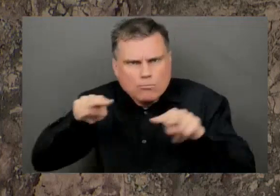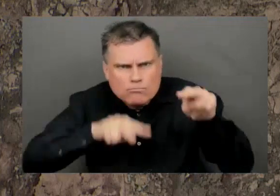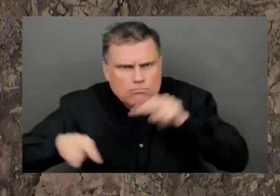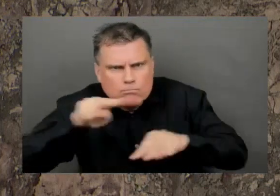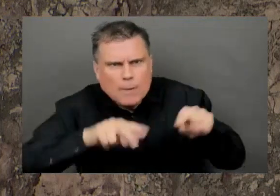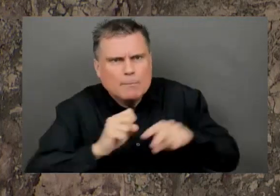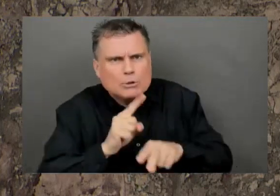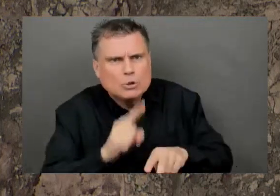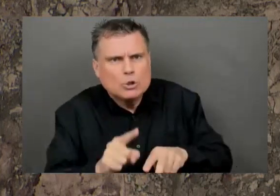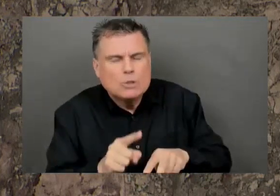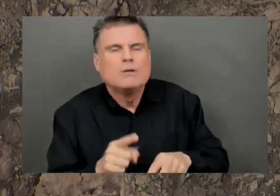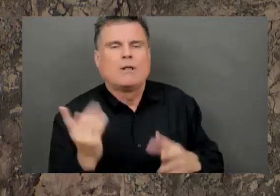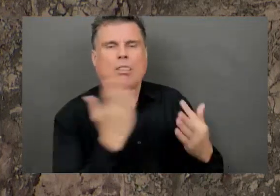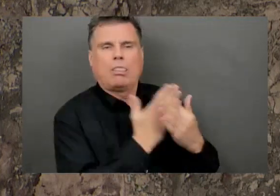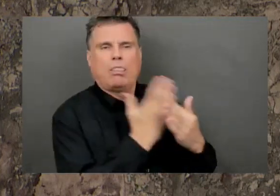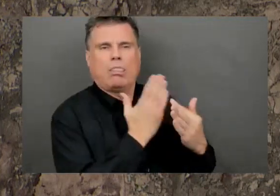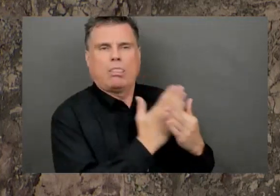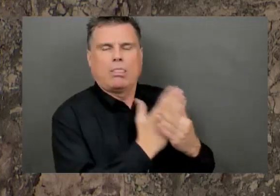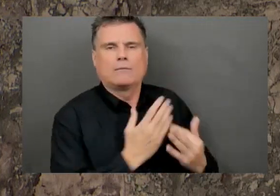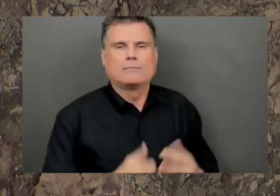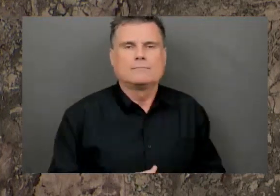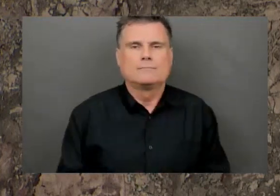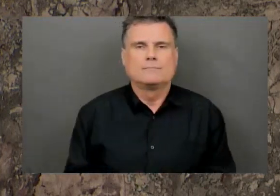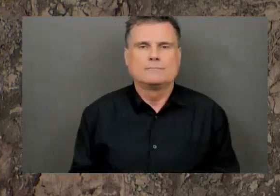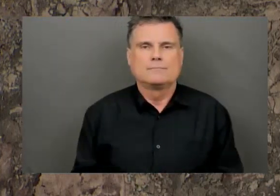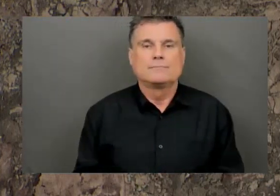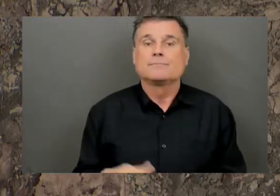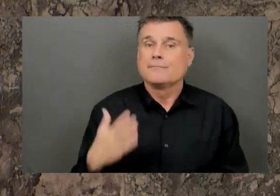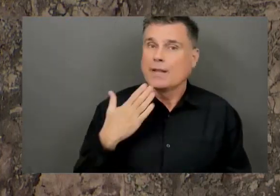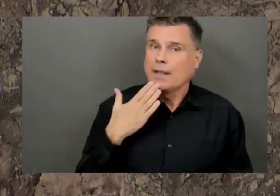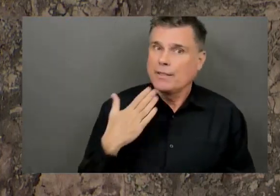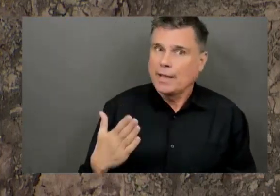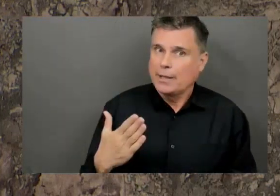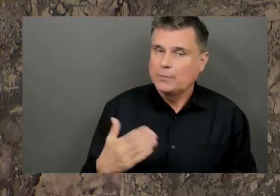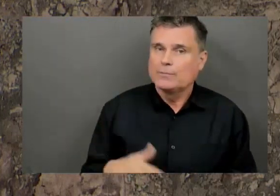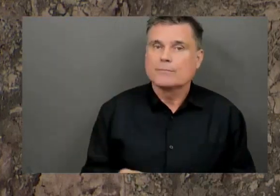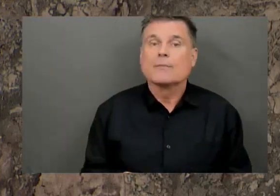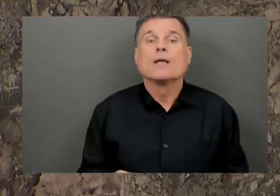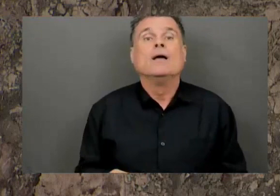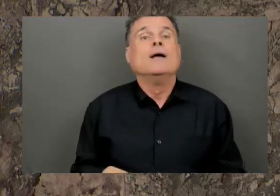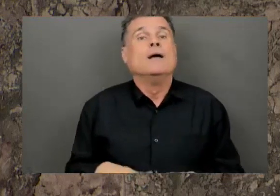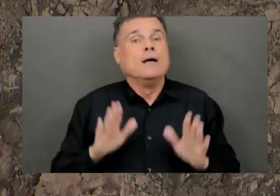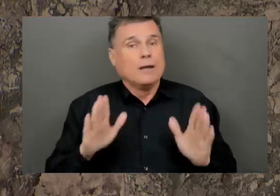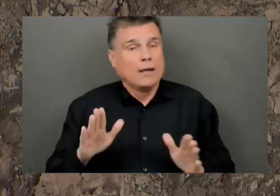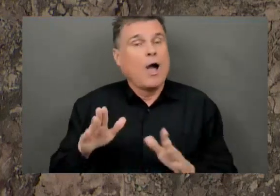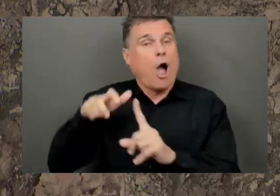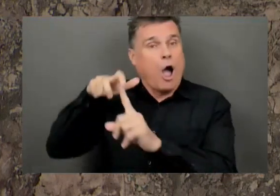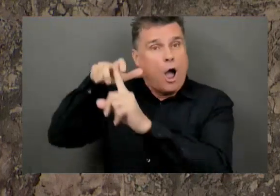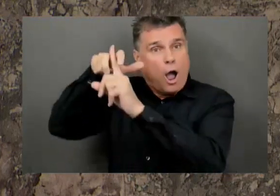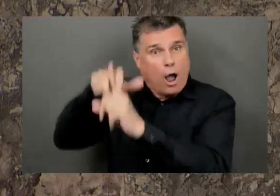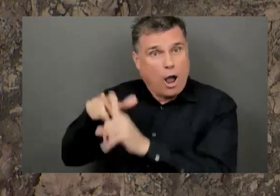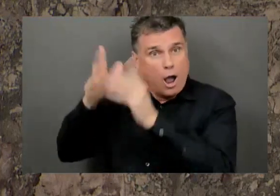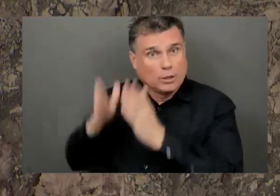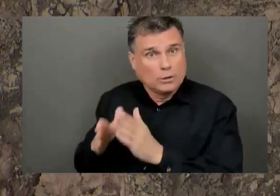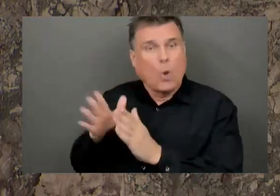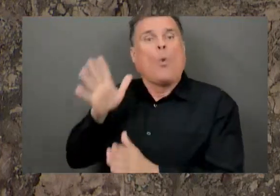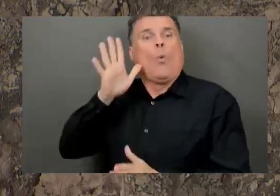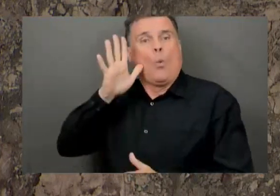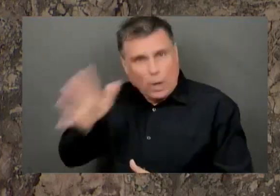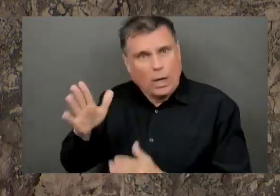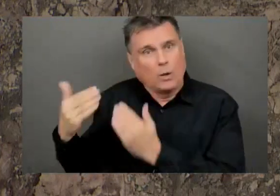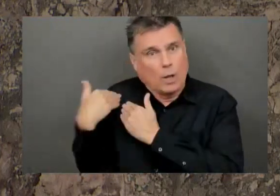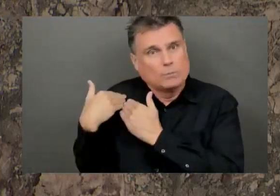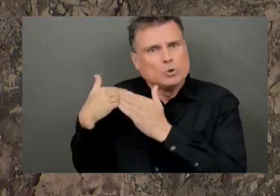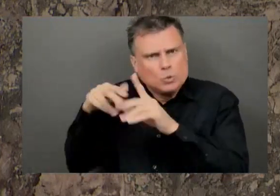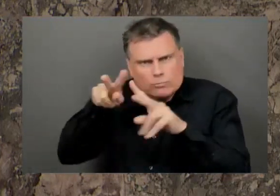Thank you, Mr. Speaker. He'll undertake that work, and he'll do so in a way that is fair, in a way that is independent of this House,